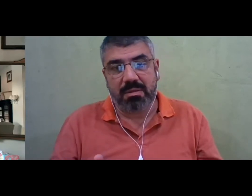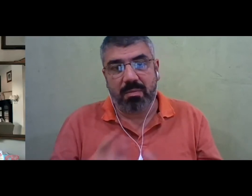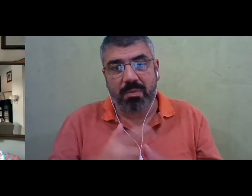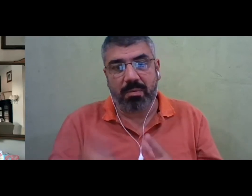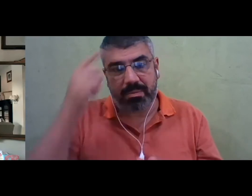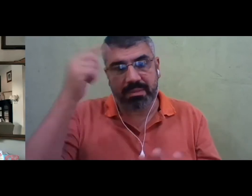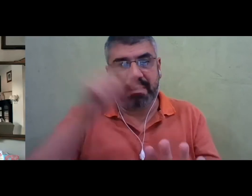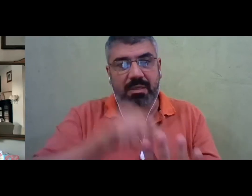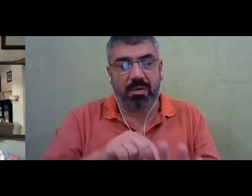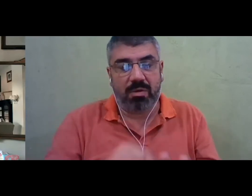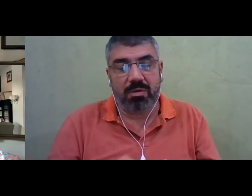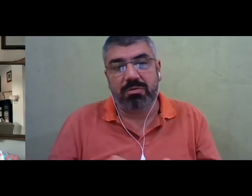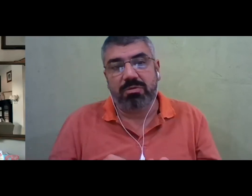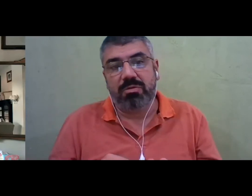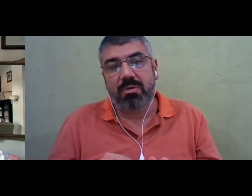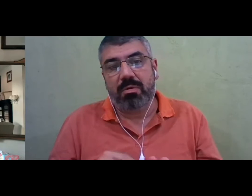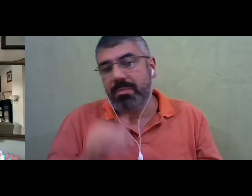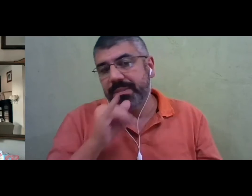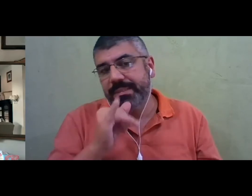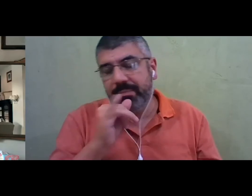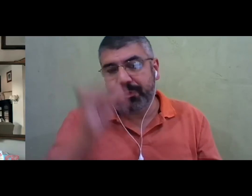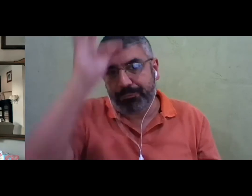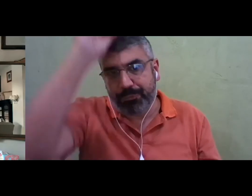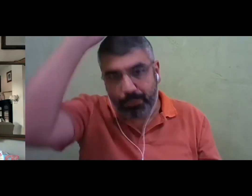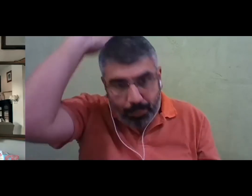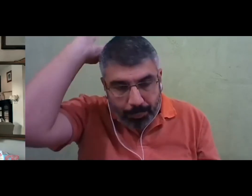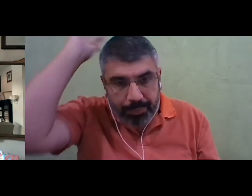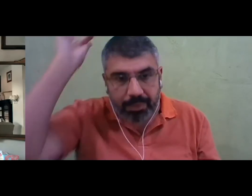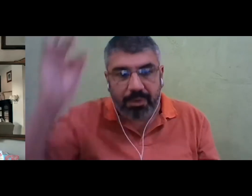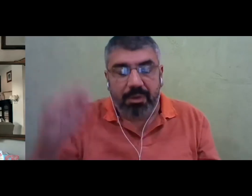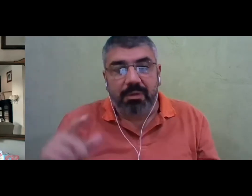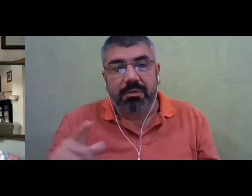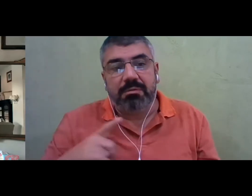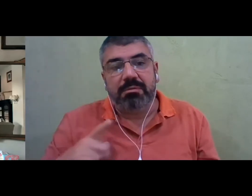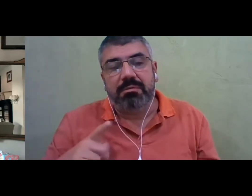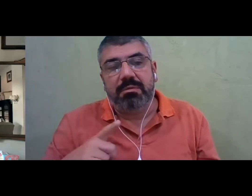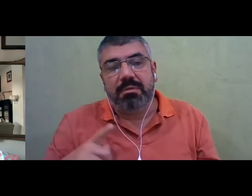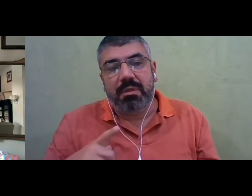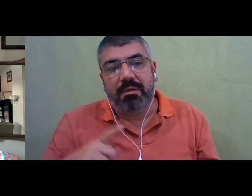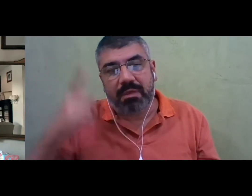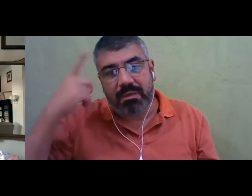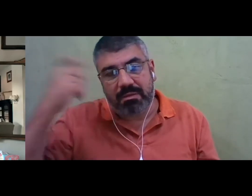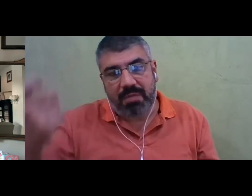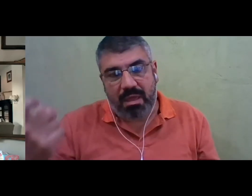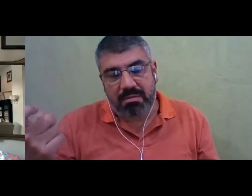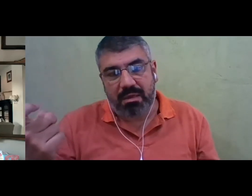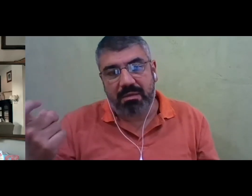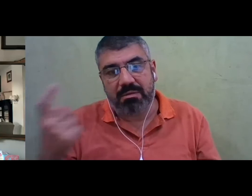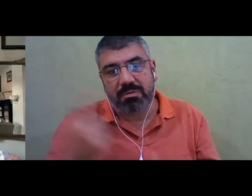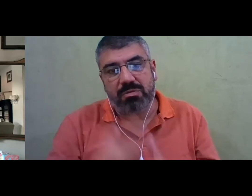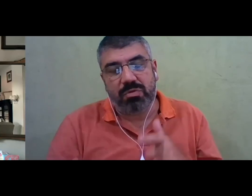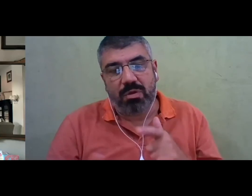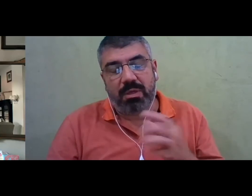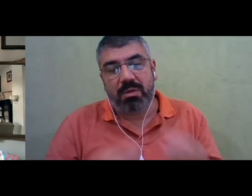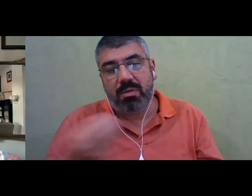point. Foucault, when he looked back in history, but he already had an idea about the nature of the present